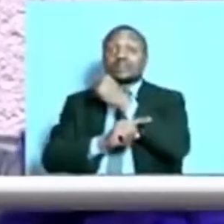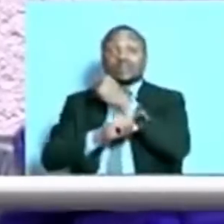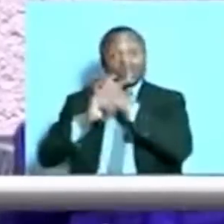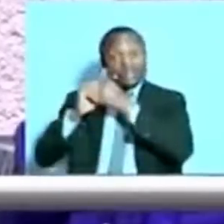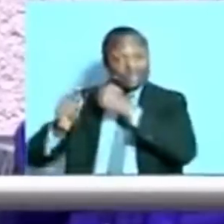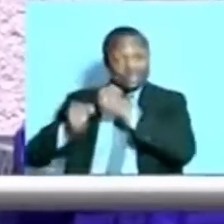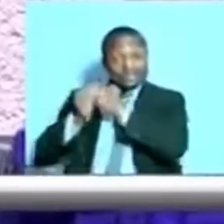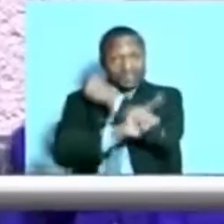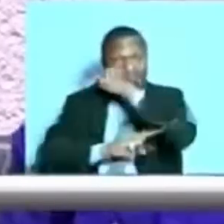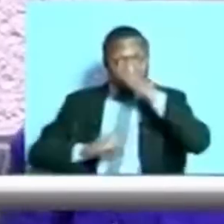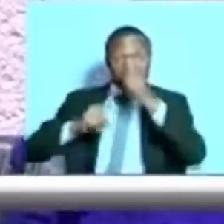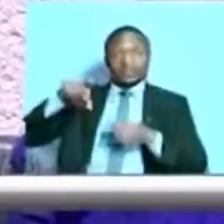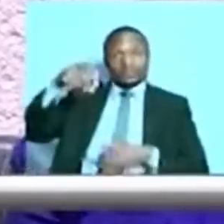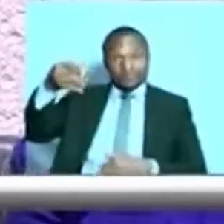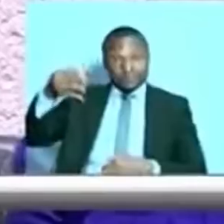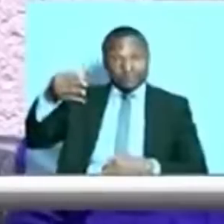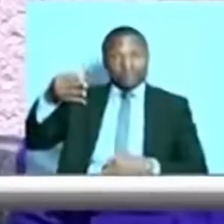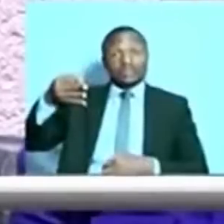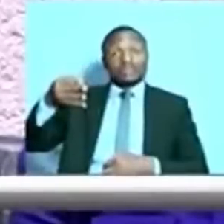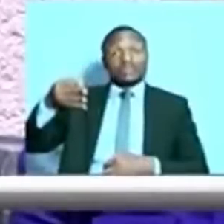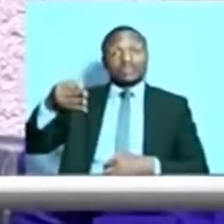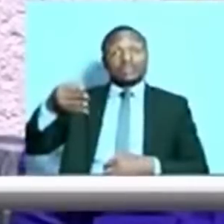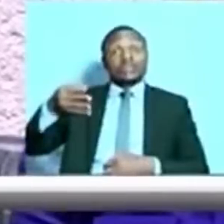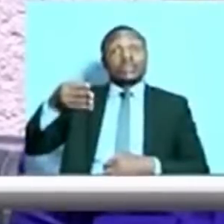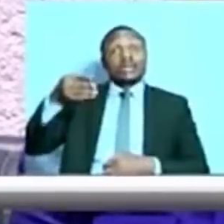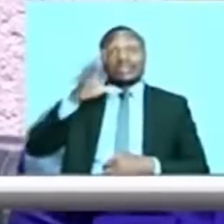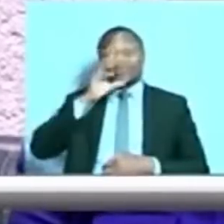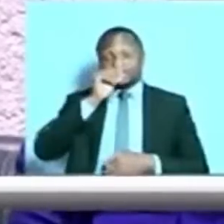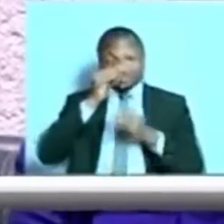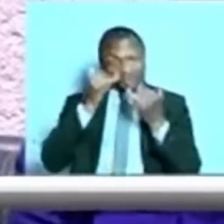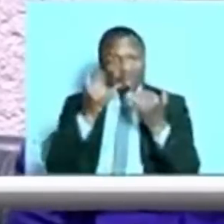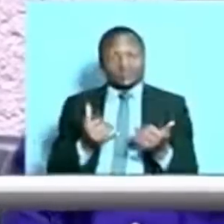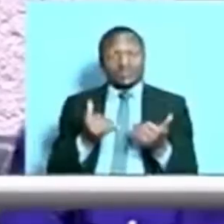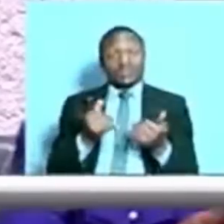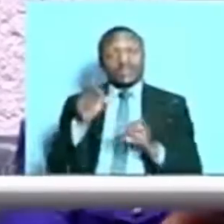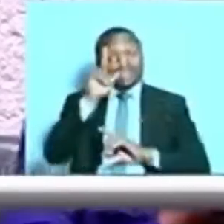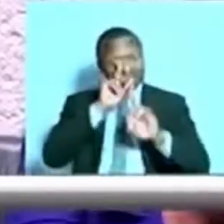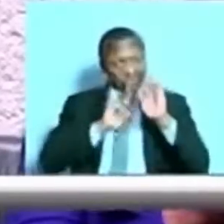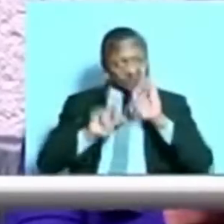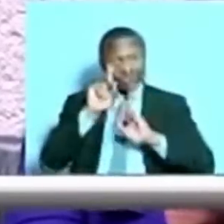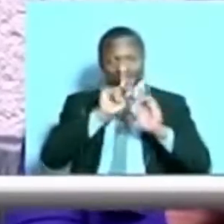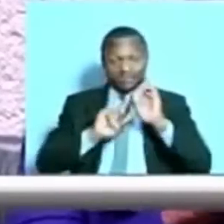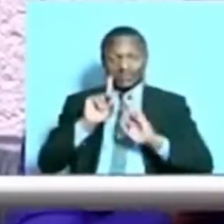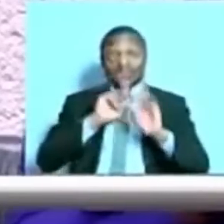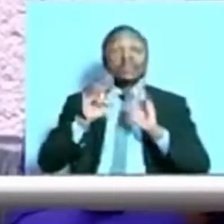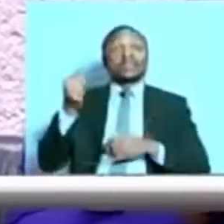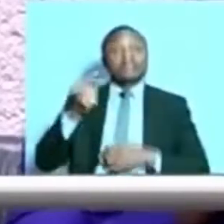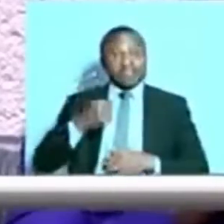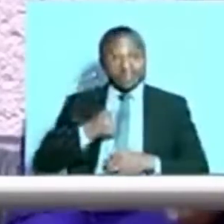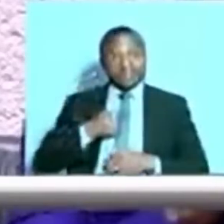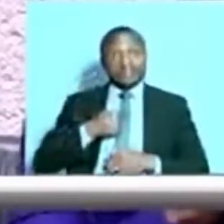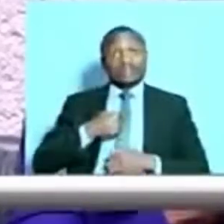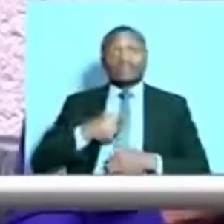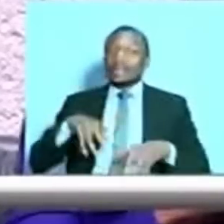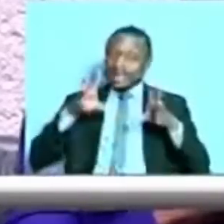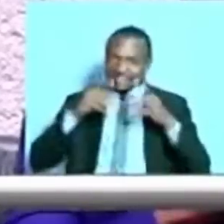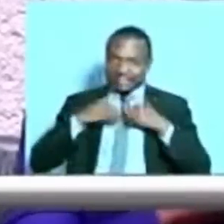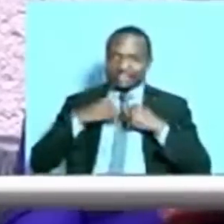party. And I would like to also identify with them that as I speak and as I debate, I endorse that